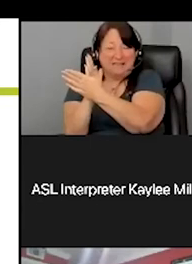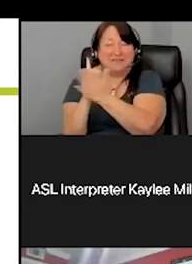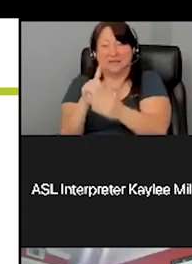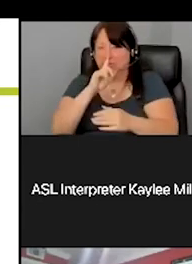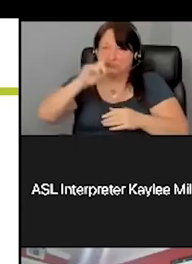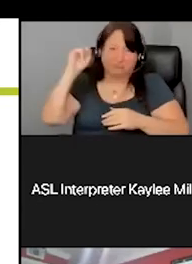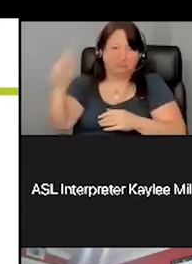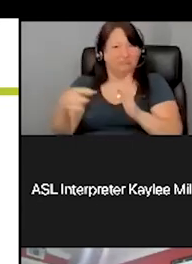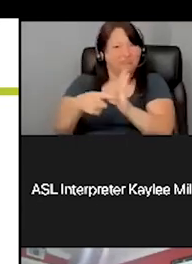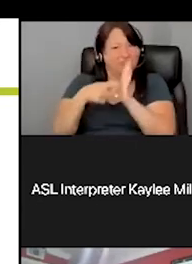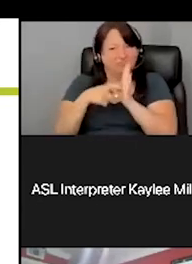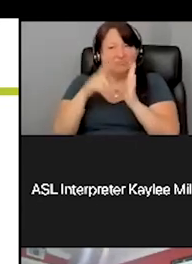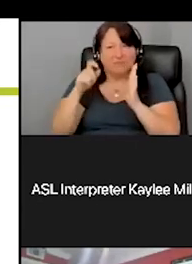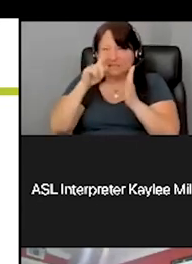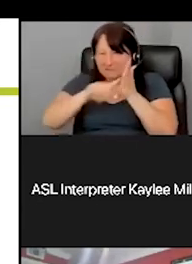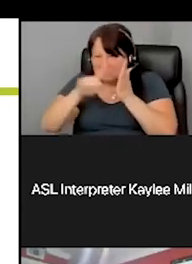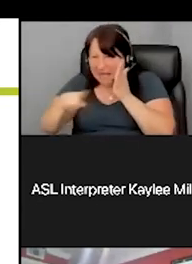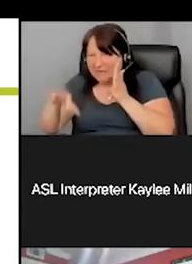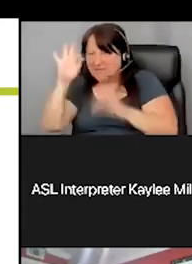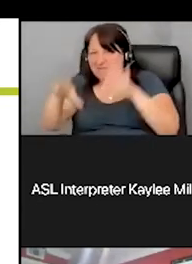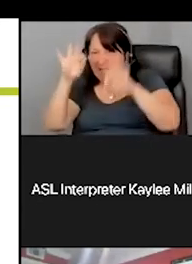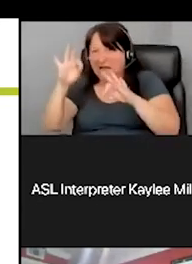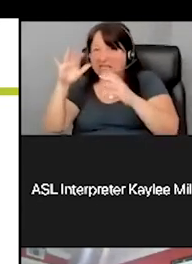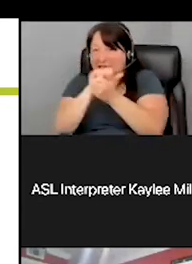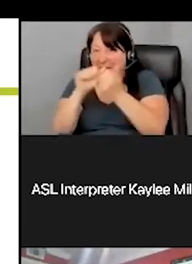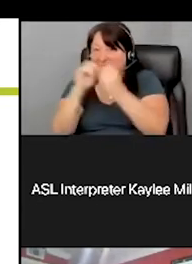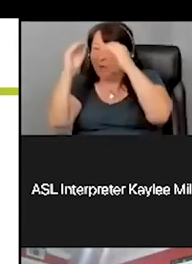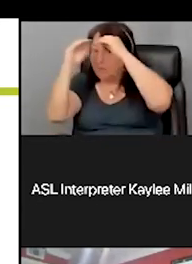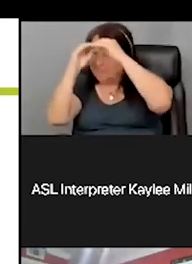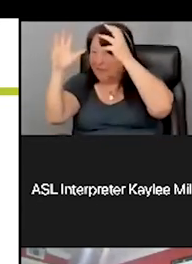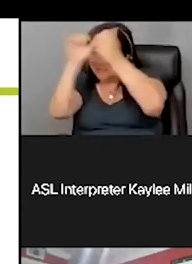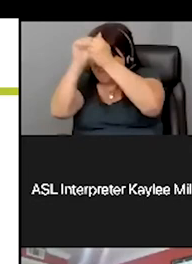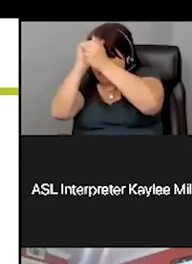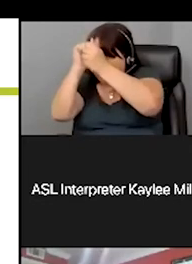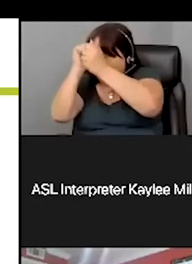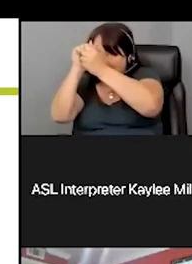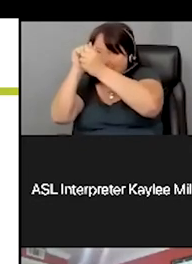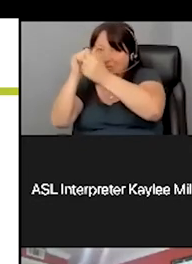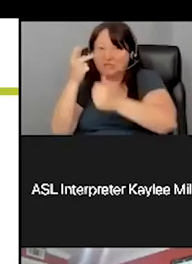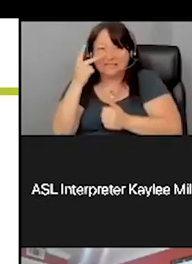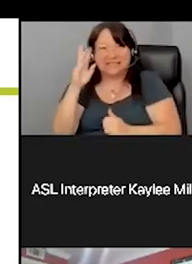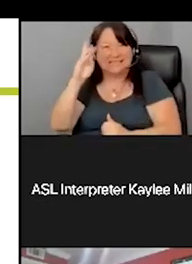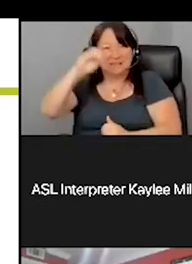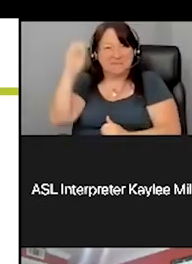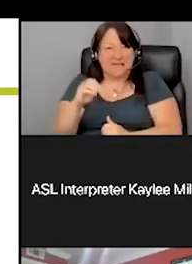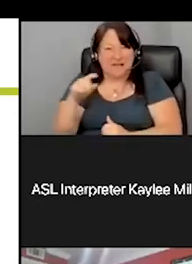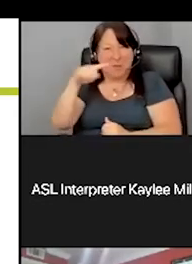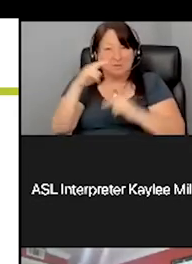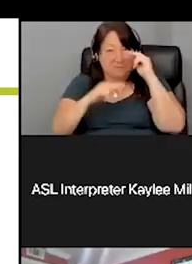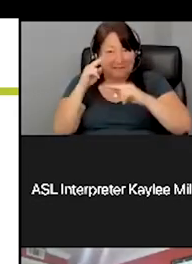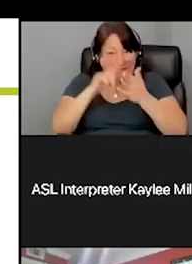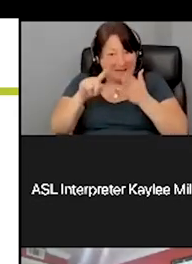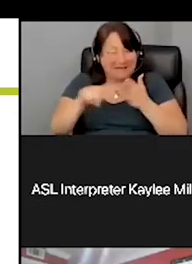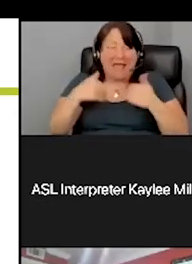to go out there and inspect them and then find the damage and repair it. You could see that about 60% of the buildings that were inspected had